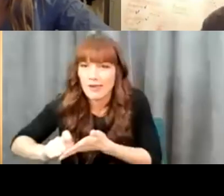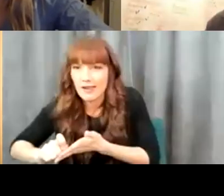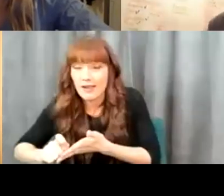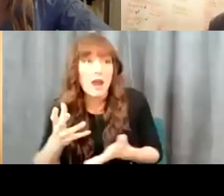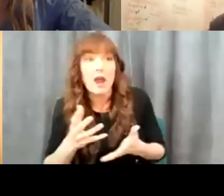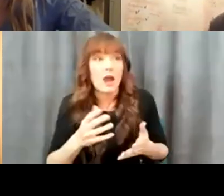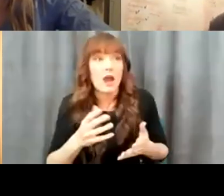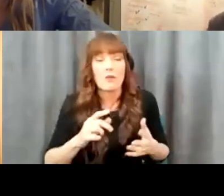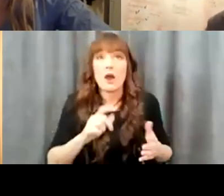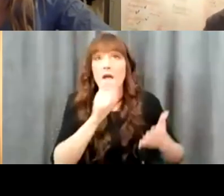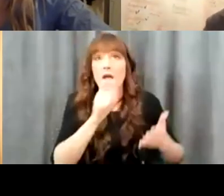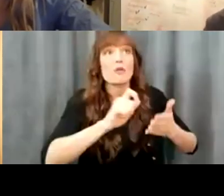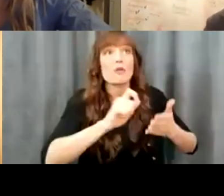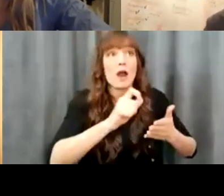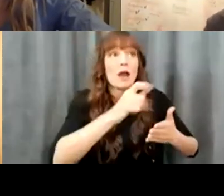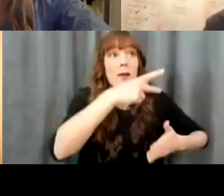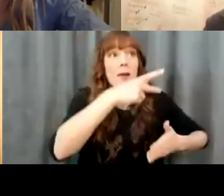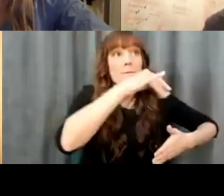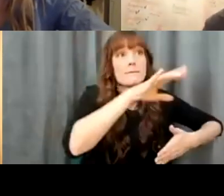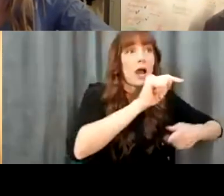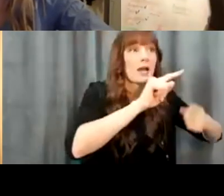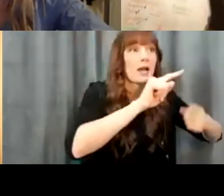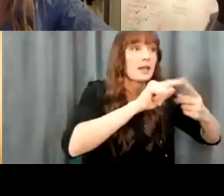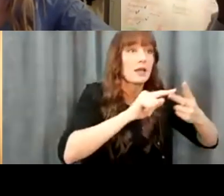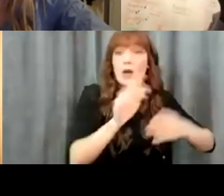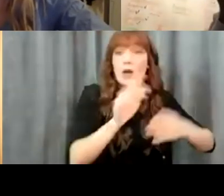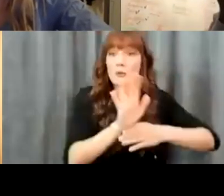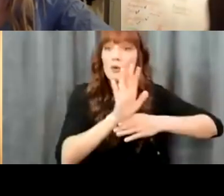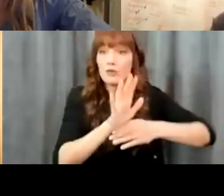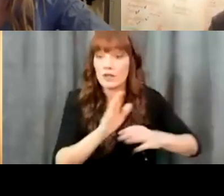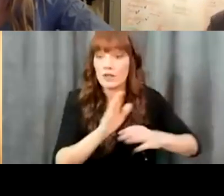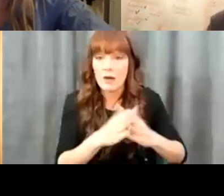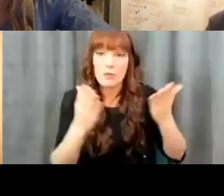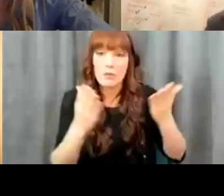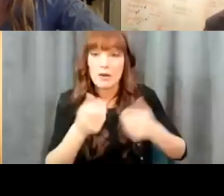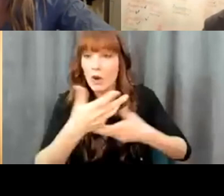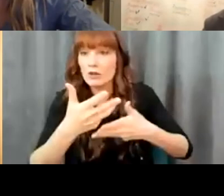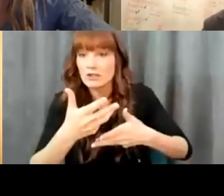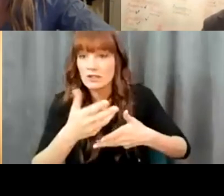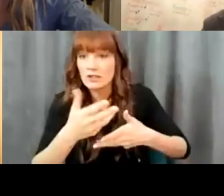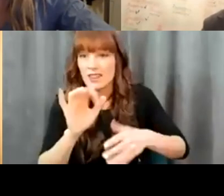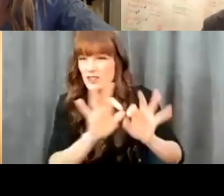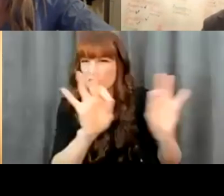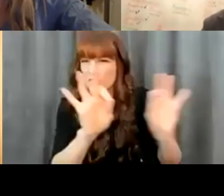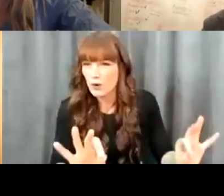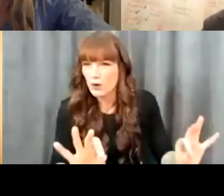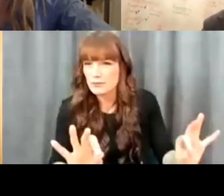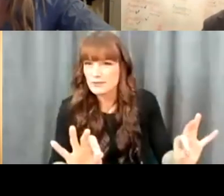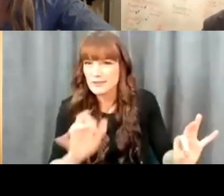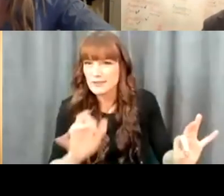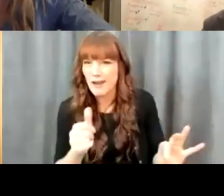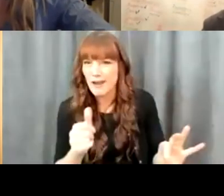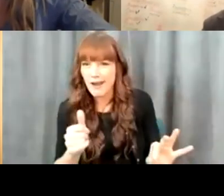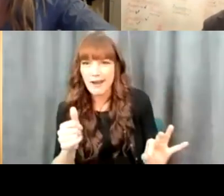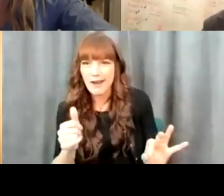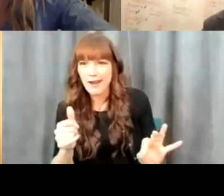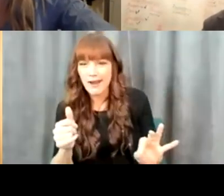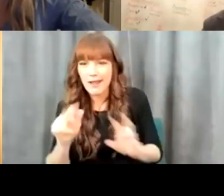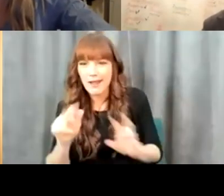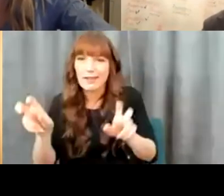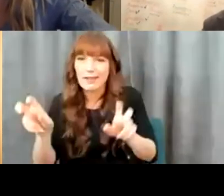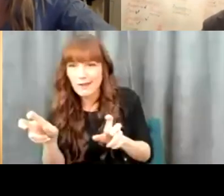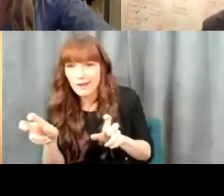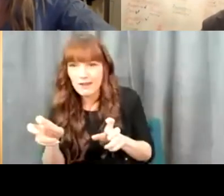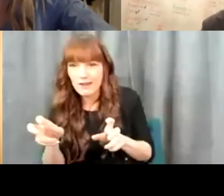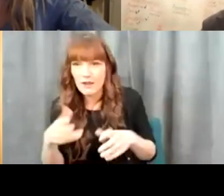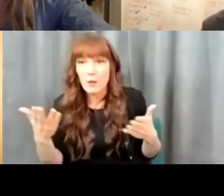to write a pilot, or I want to write a movie, or I want to write a book of poetry. And those are all forms and not content. You know, like you need to know what you're trying to say, what